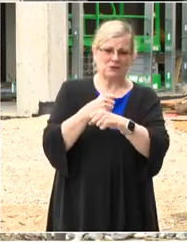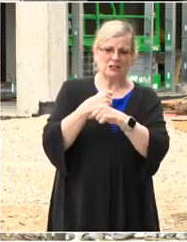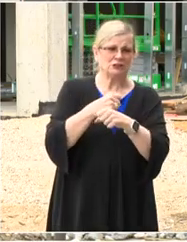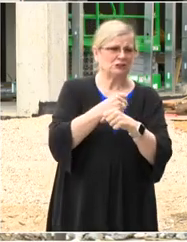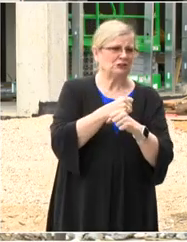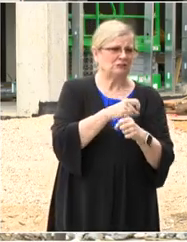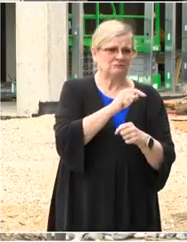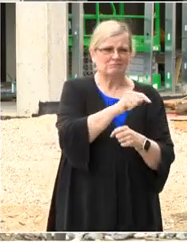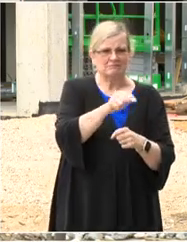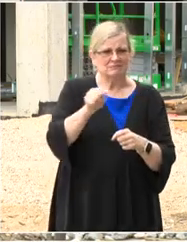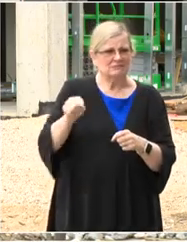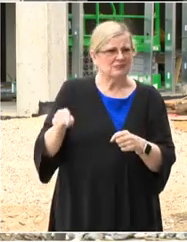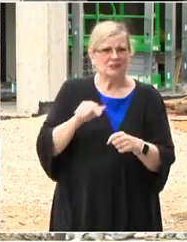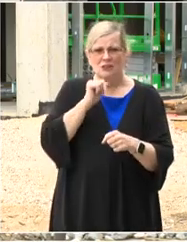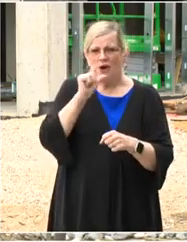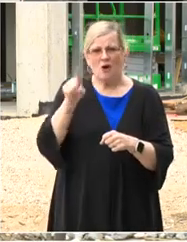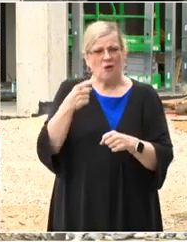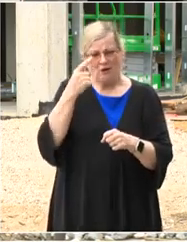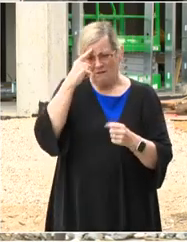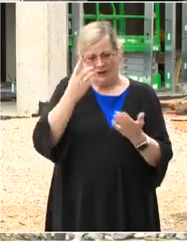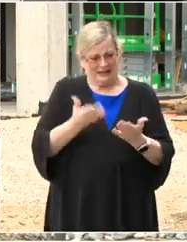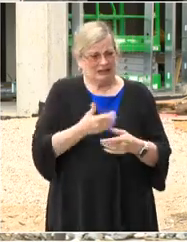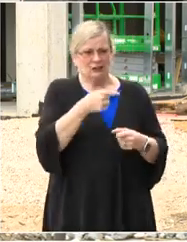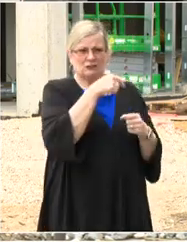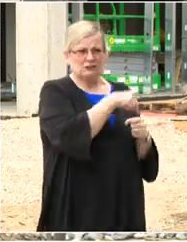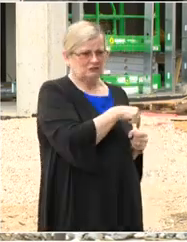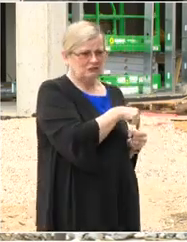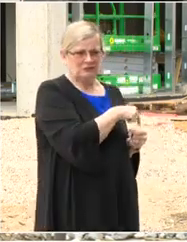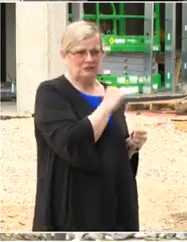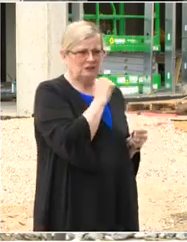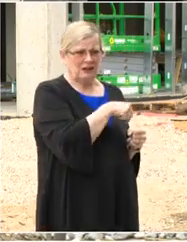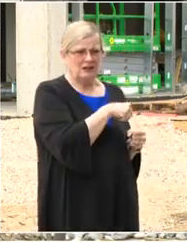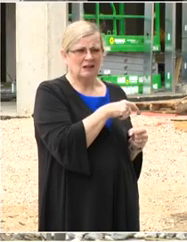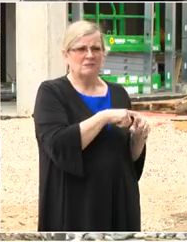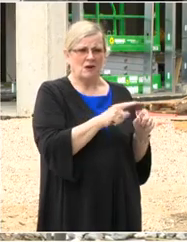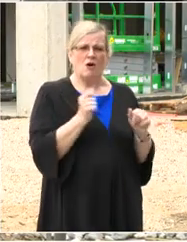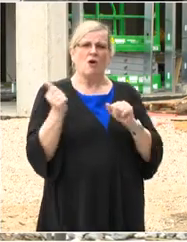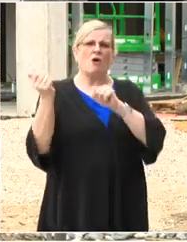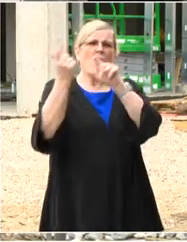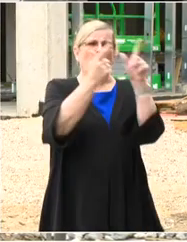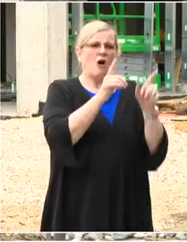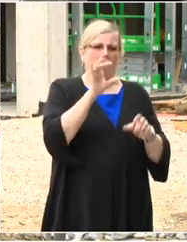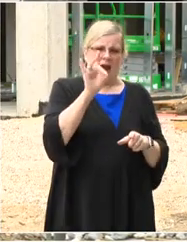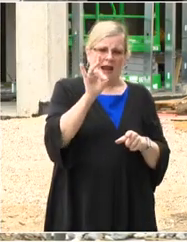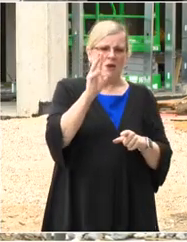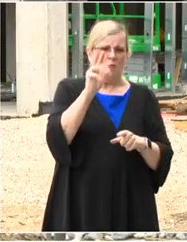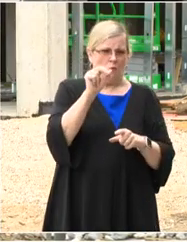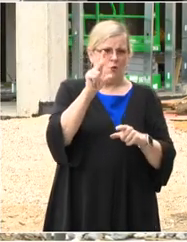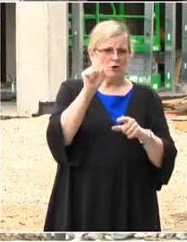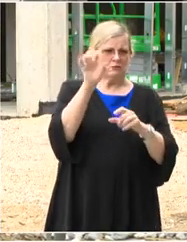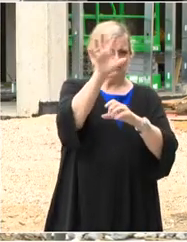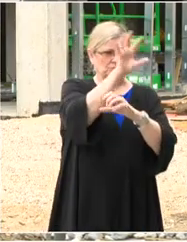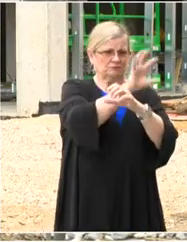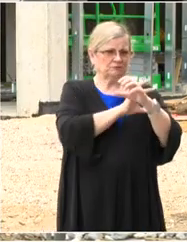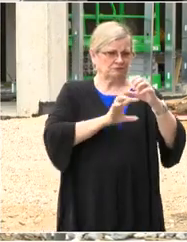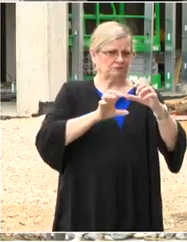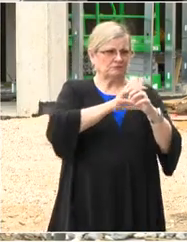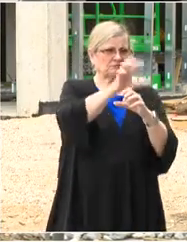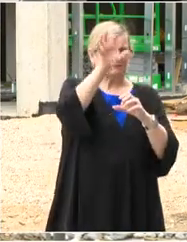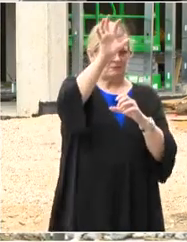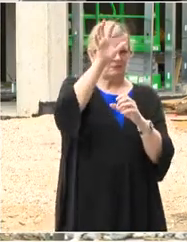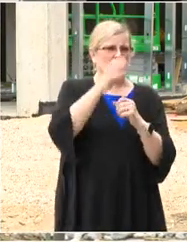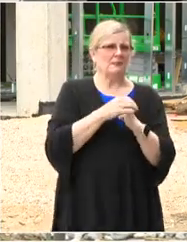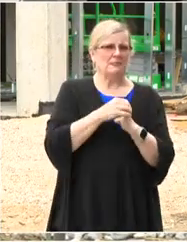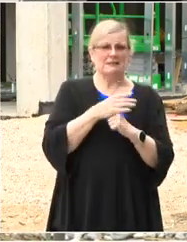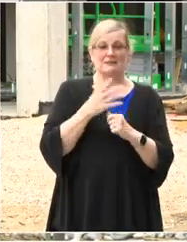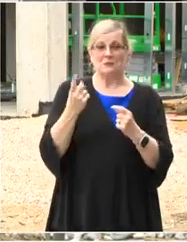live here at Spring Flats, but it's for all of our residents in all 8 wards. So with that, I want to bring one of our leaders on the team who